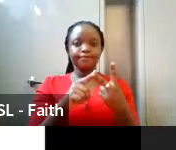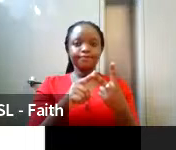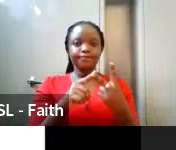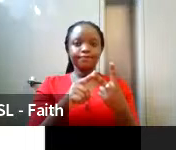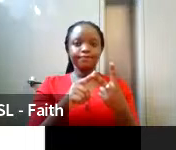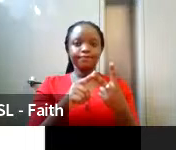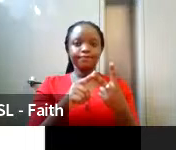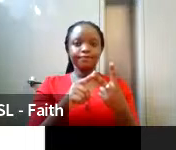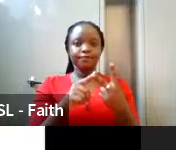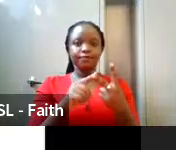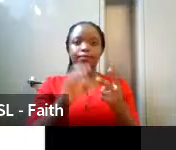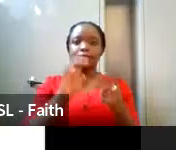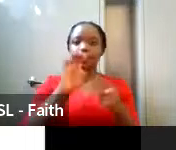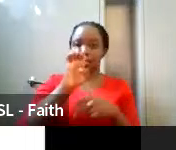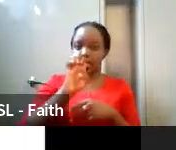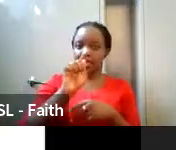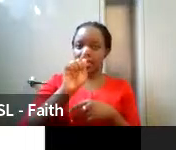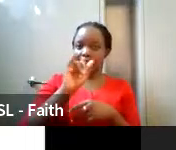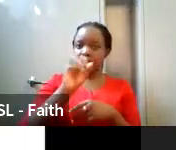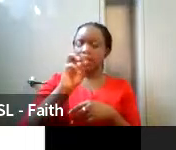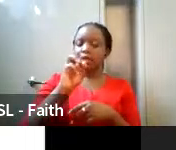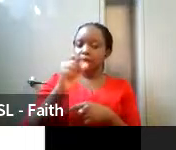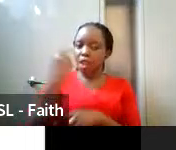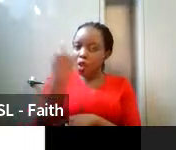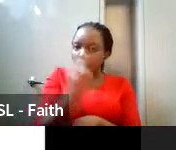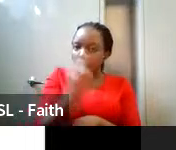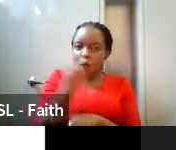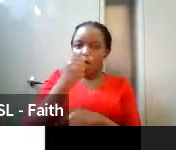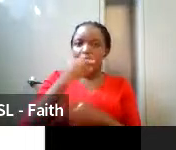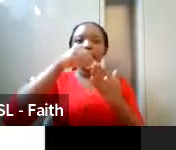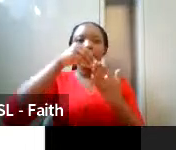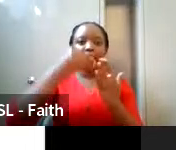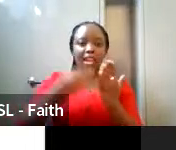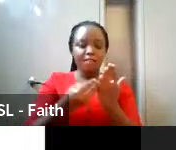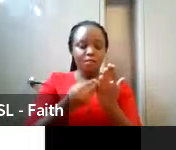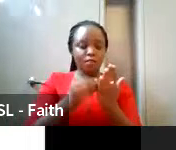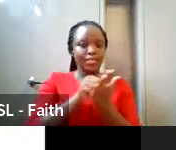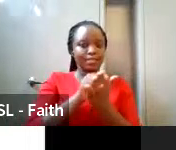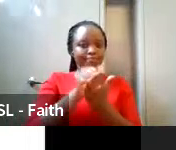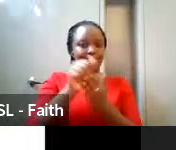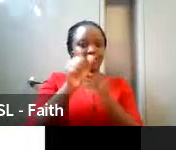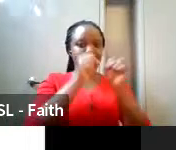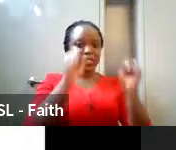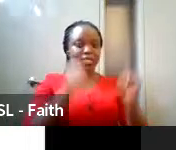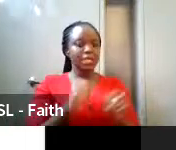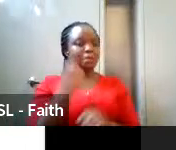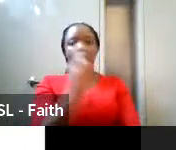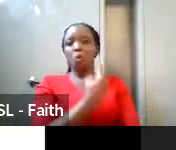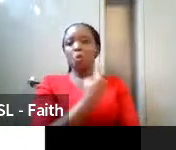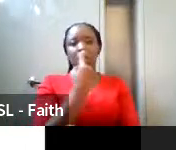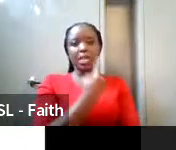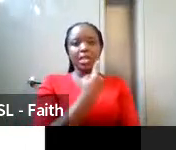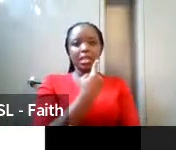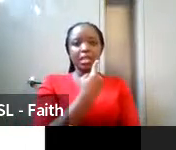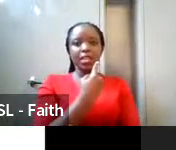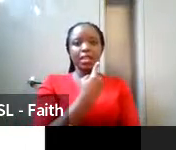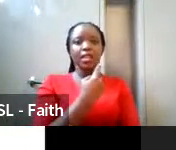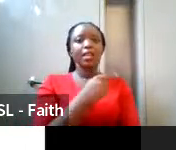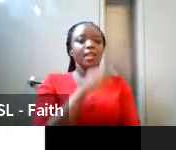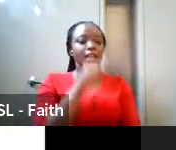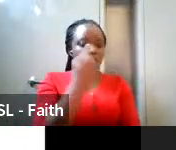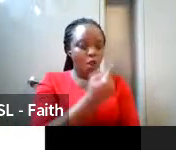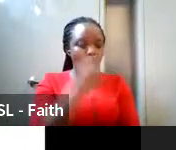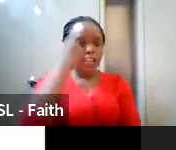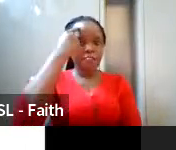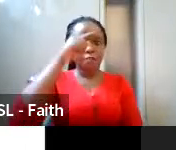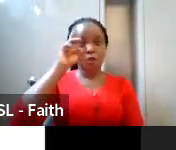yes, the eTIMS eTIMS is only an invoicing system. yeah. So it is only for the